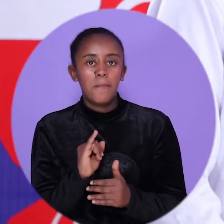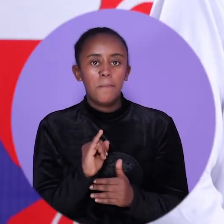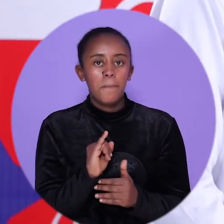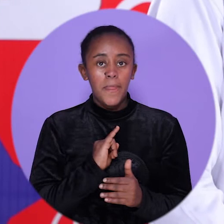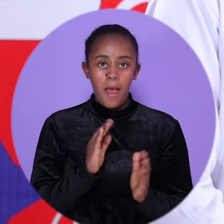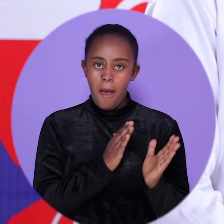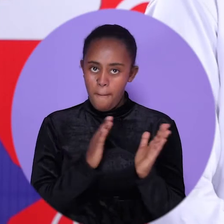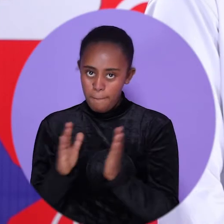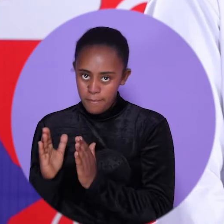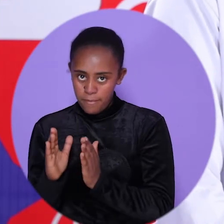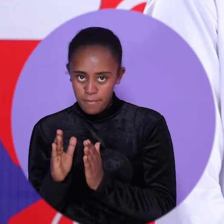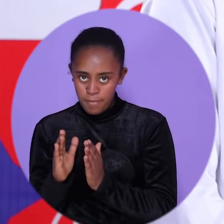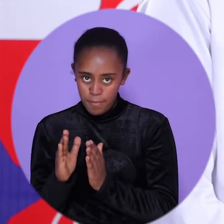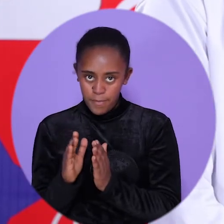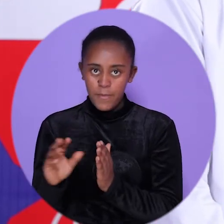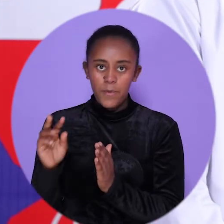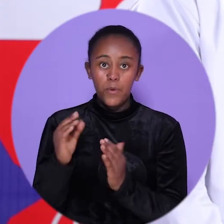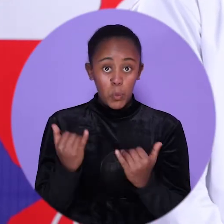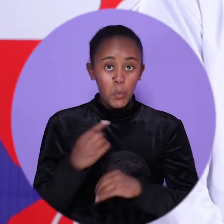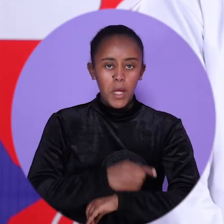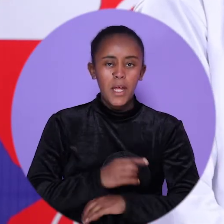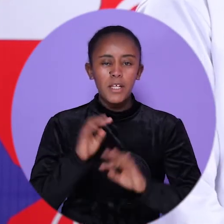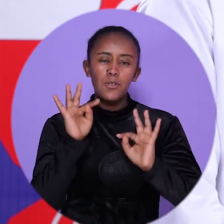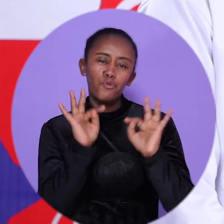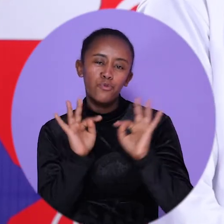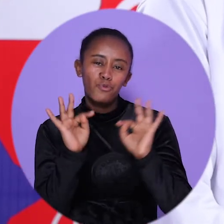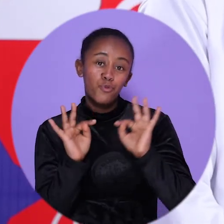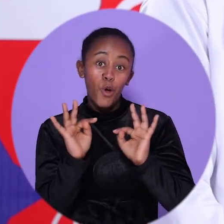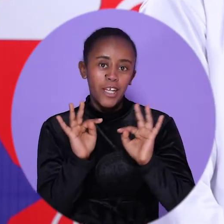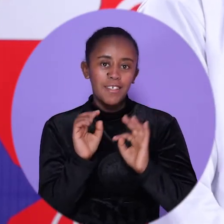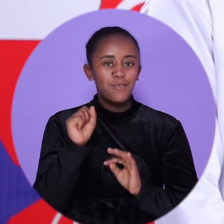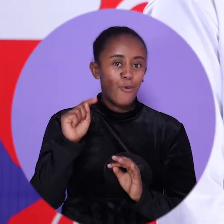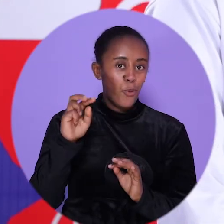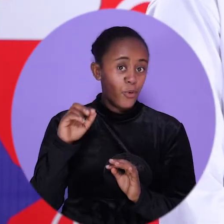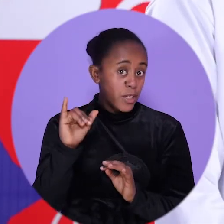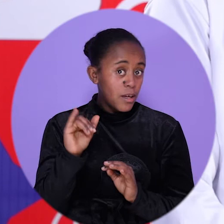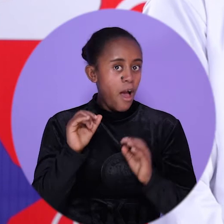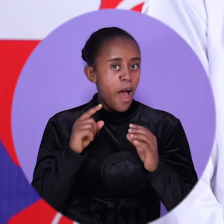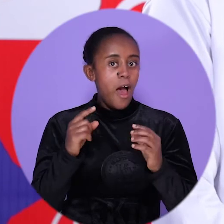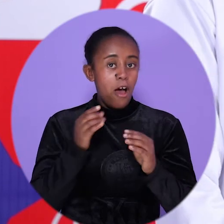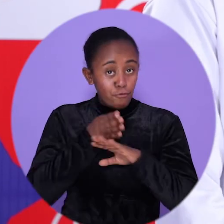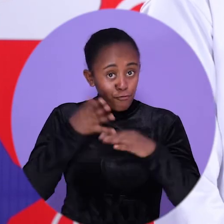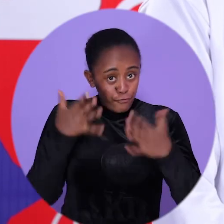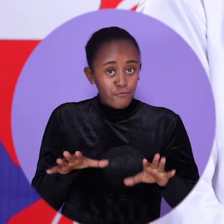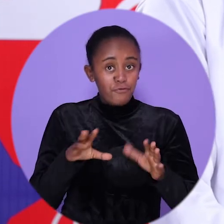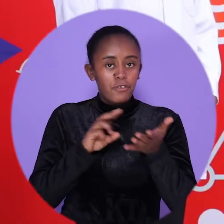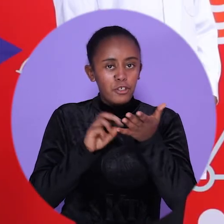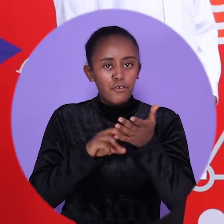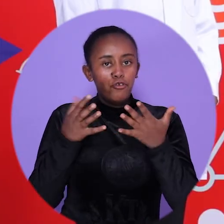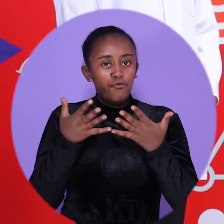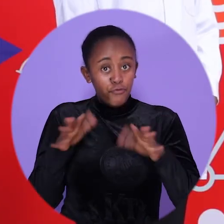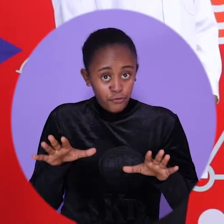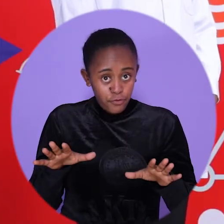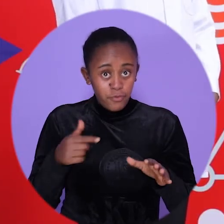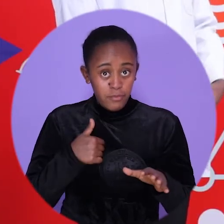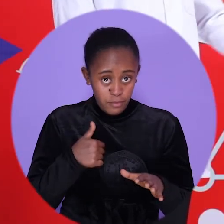I prepared for today a little bit story. So after I finished reading the